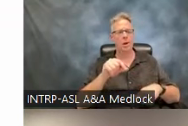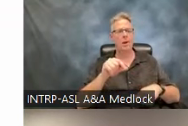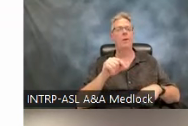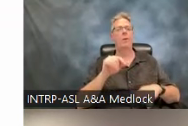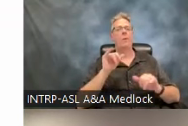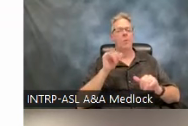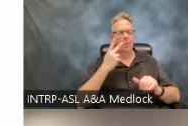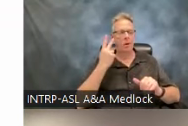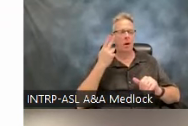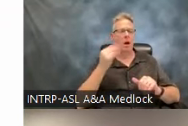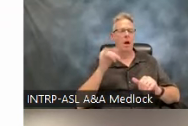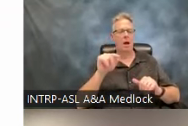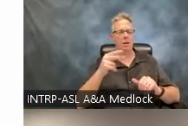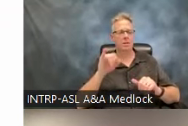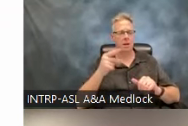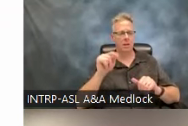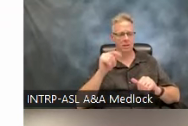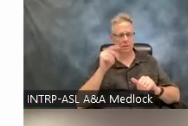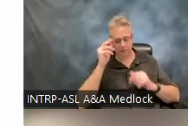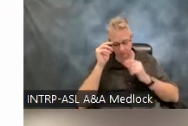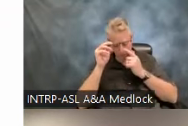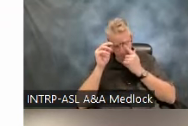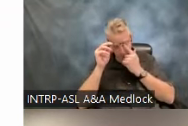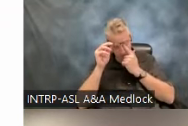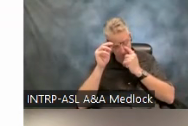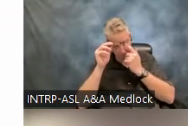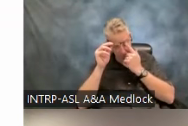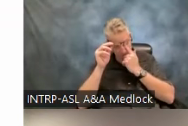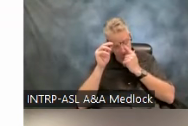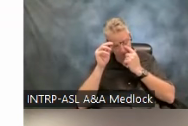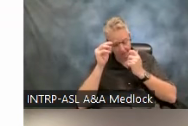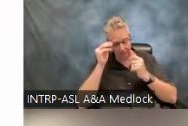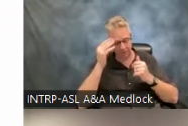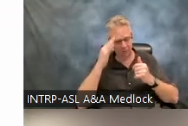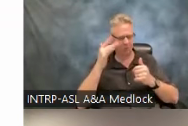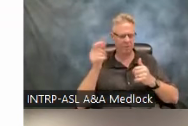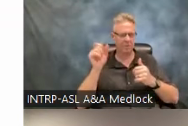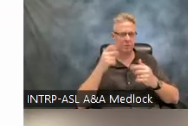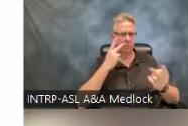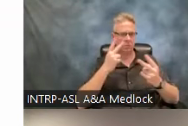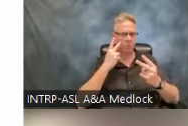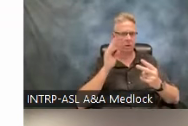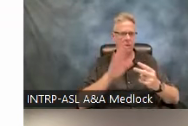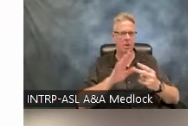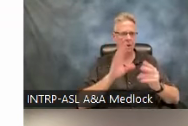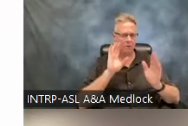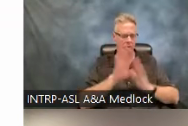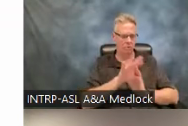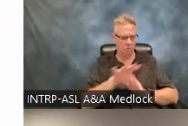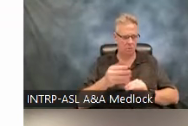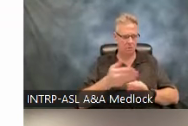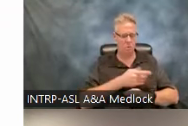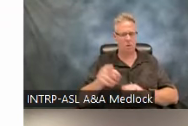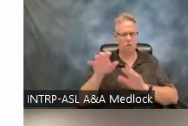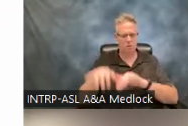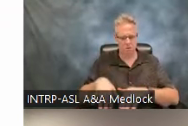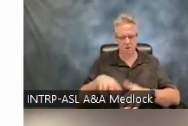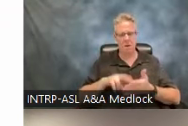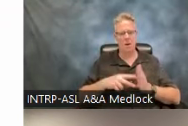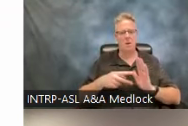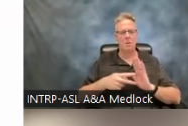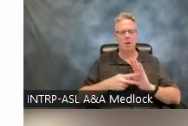I can't even understand why there's an argument made that they're allowed to view that footage before they write a report or give a statement, because that would mean that they're basing